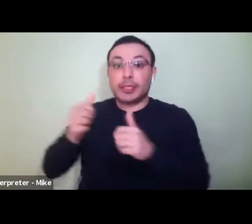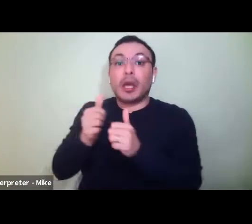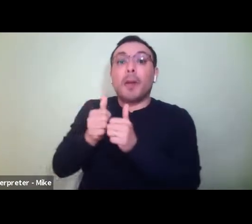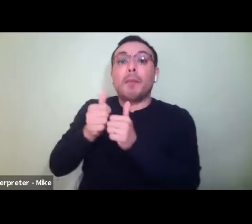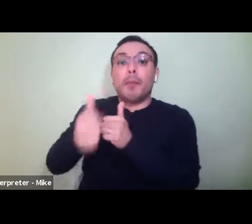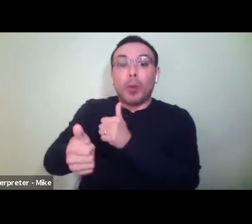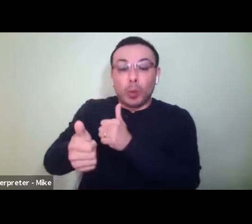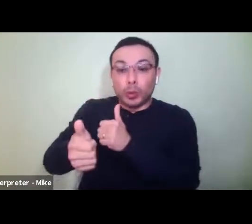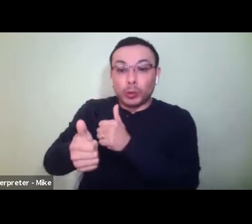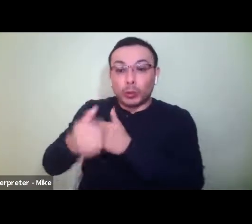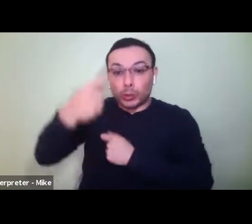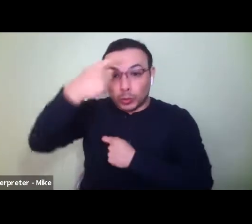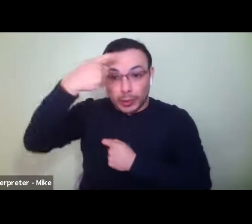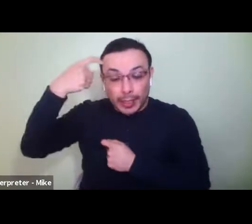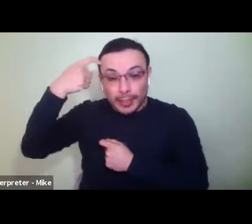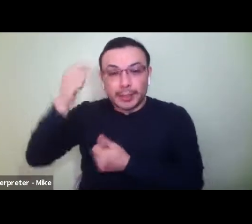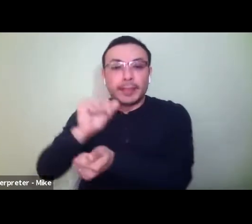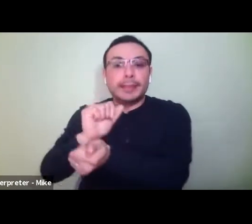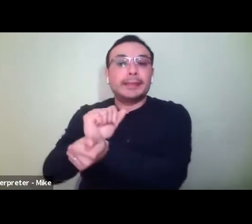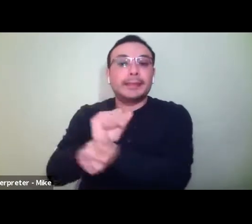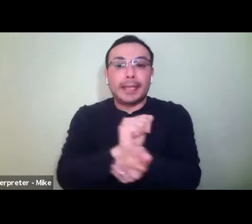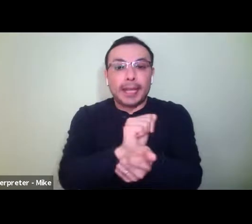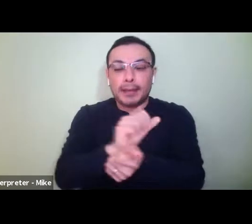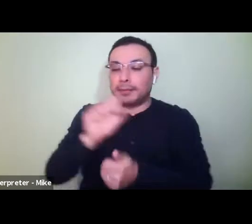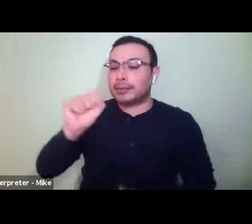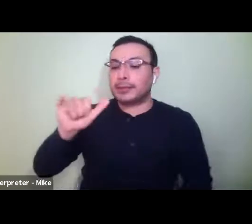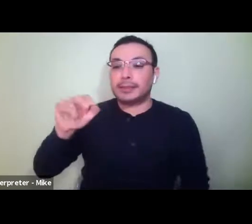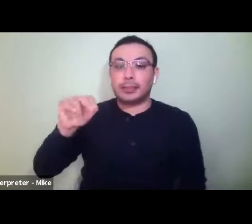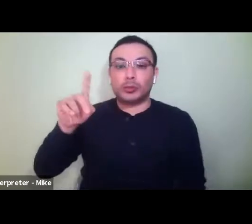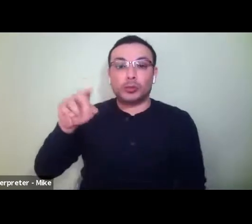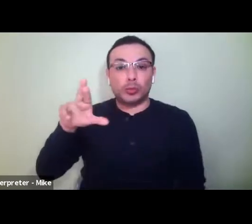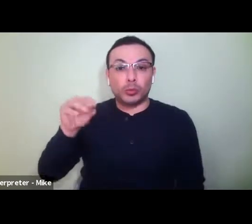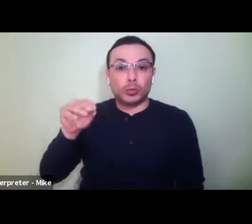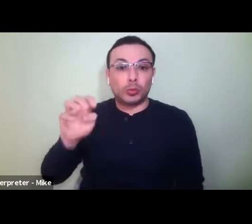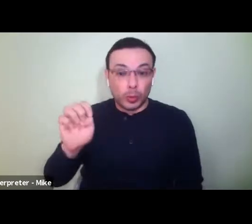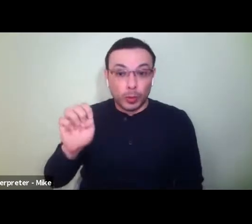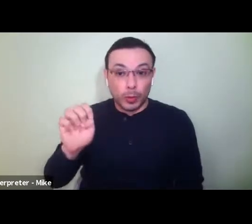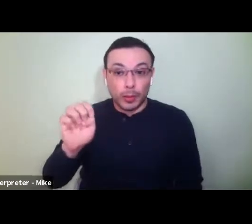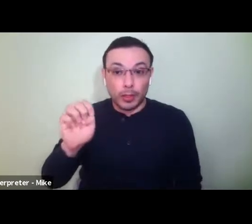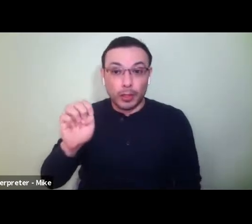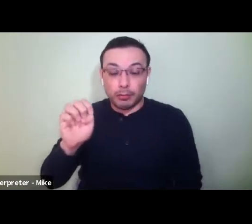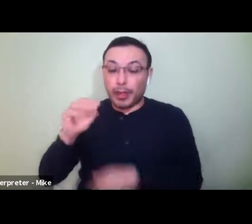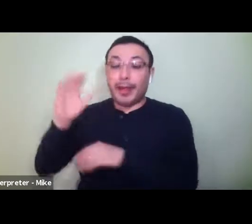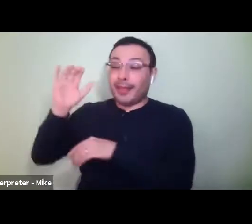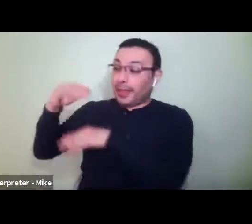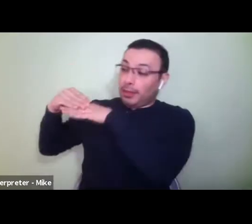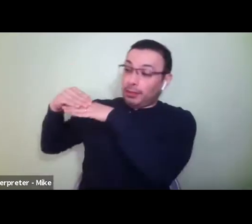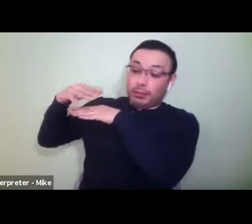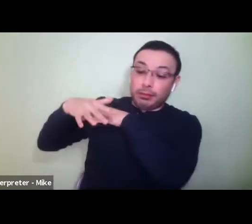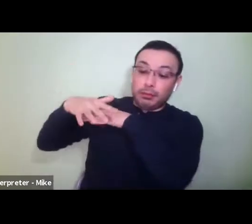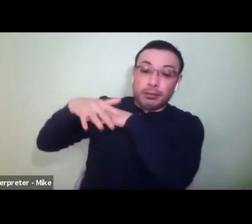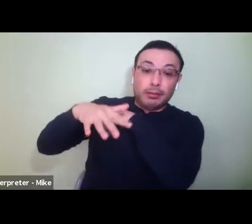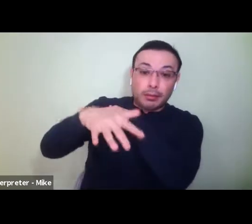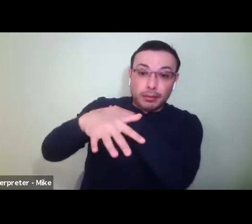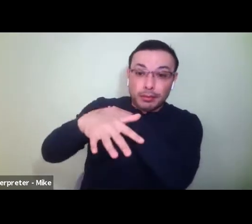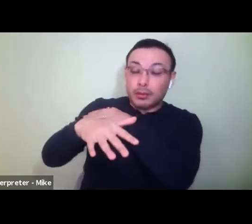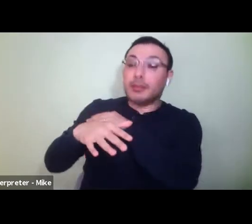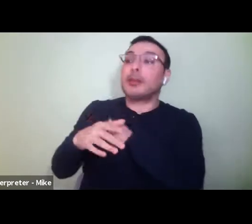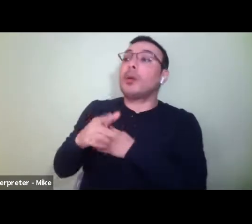syndrome, an intergenerational trauma that affects most people of African descent in the Western